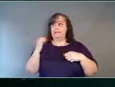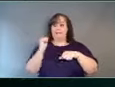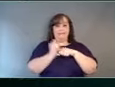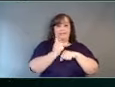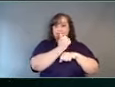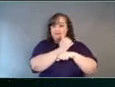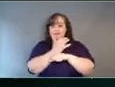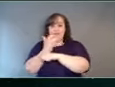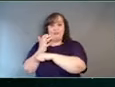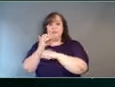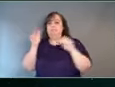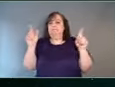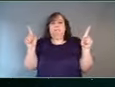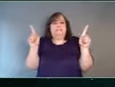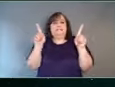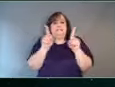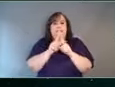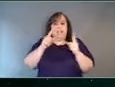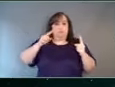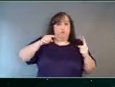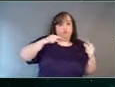the sun, but in a different location.